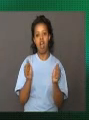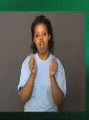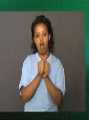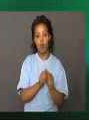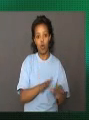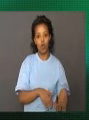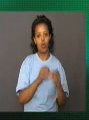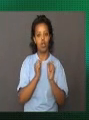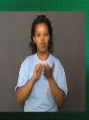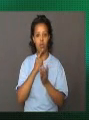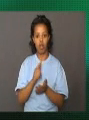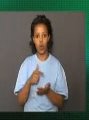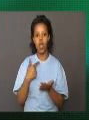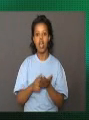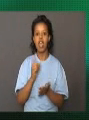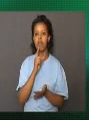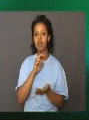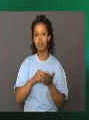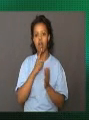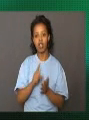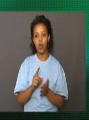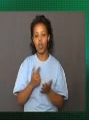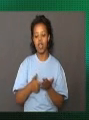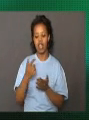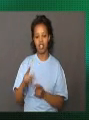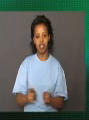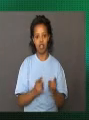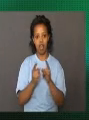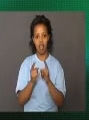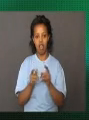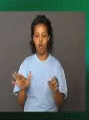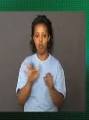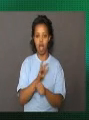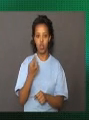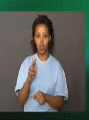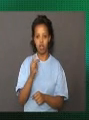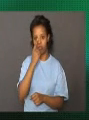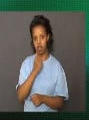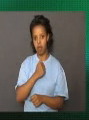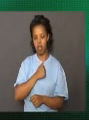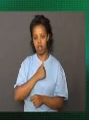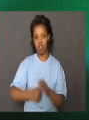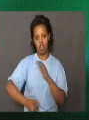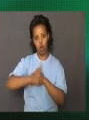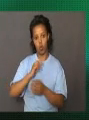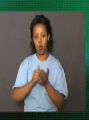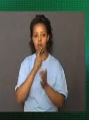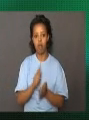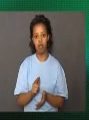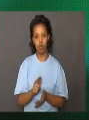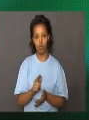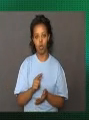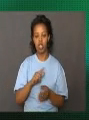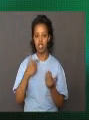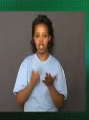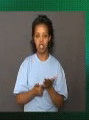This would decrease the efficiency of the microorganisms' ability to remove